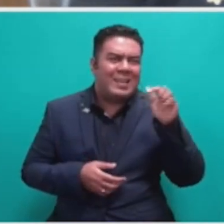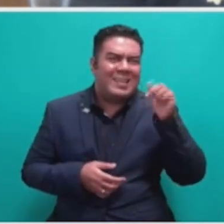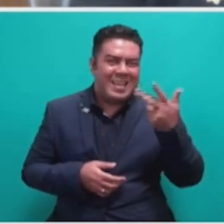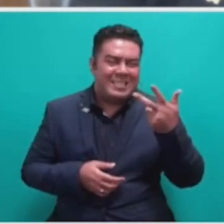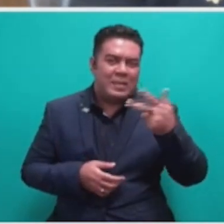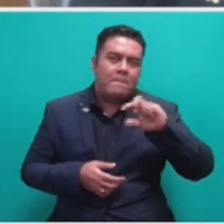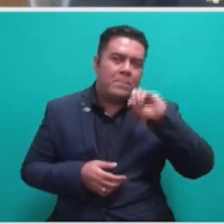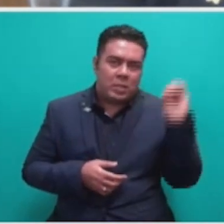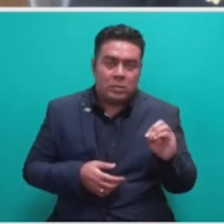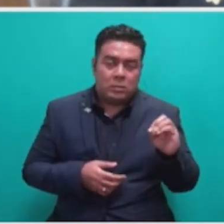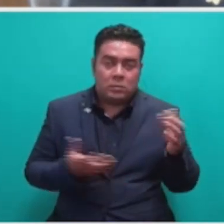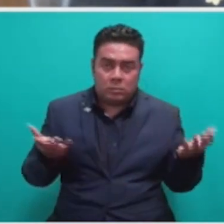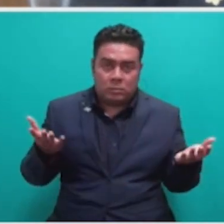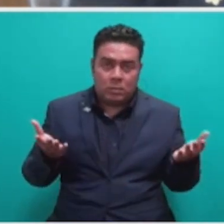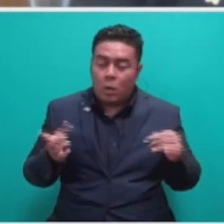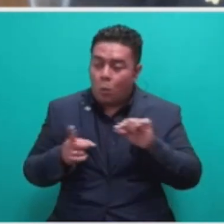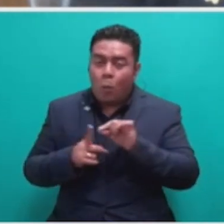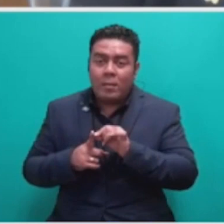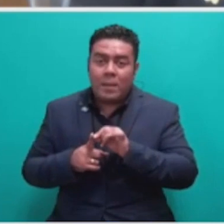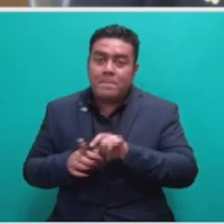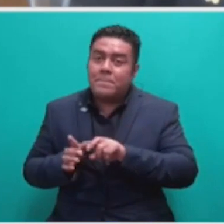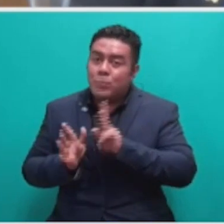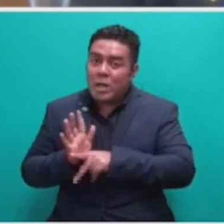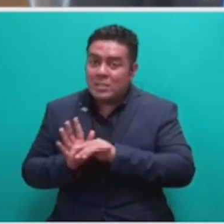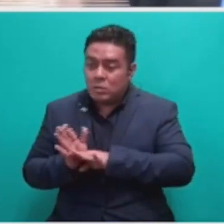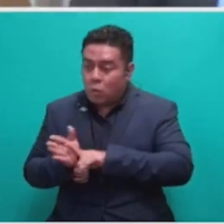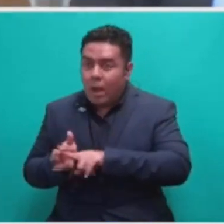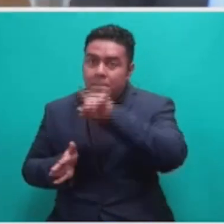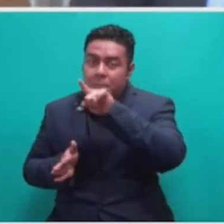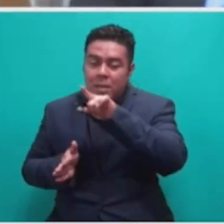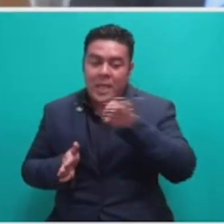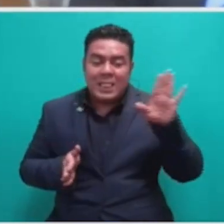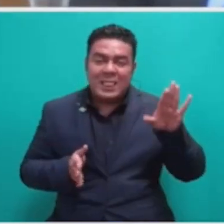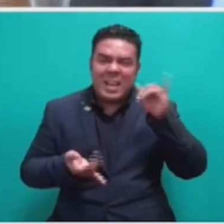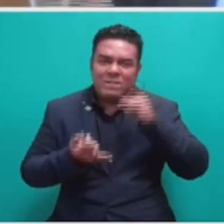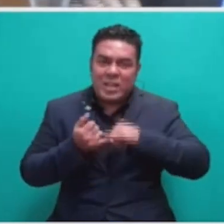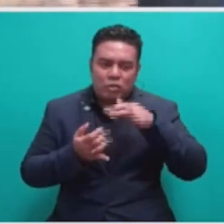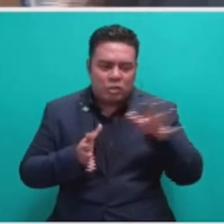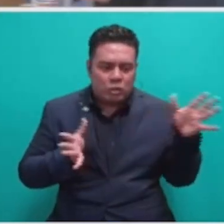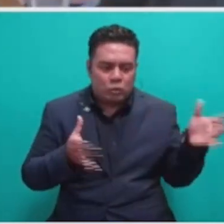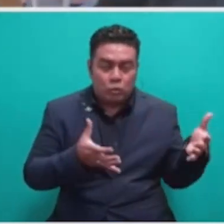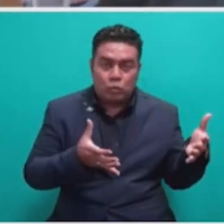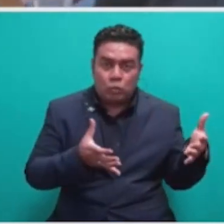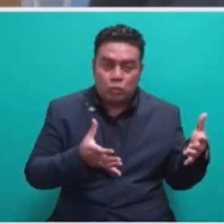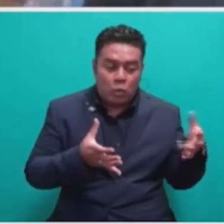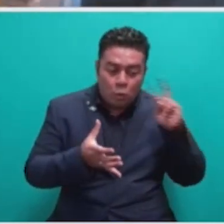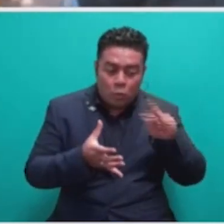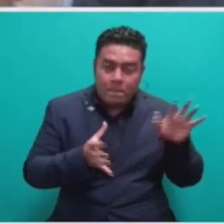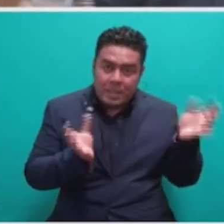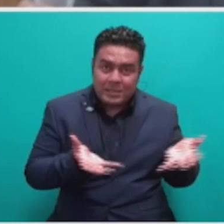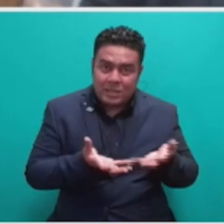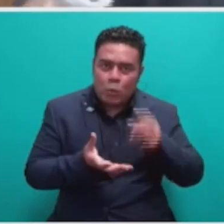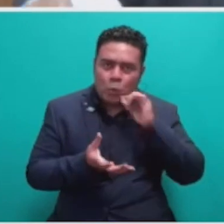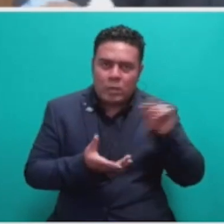2.98%. So while the price rise is much bigger there, the inflation rate, if it's looked at in the basket,